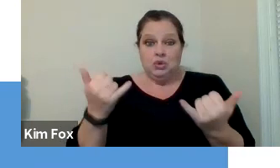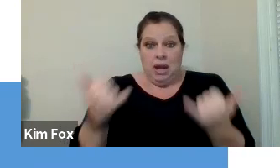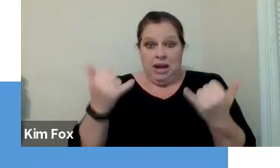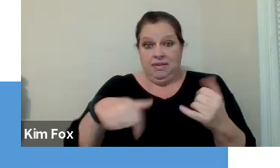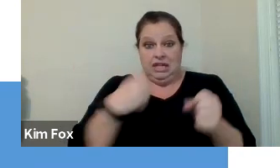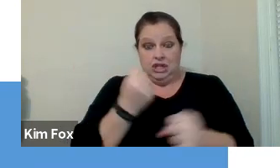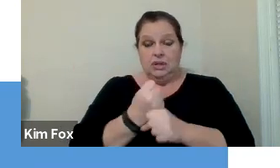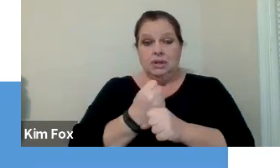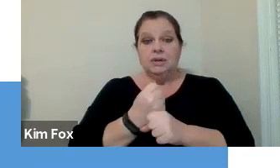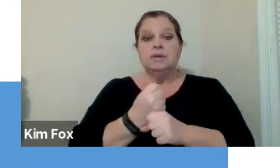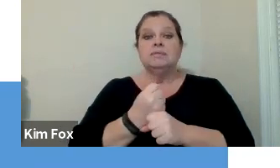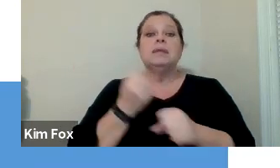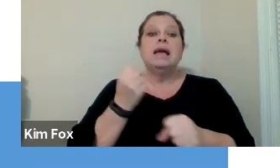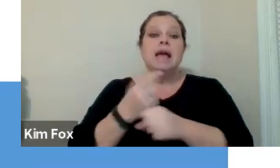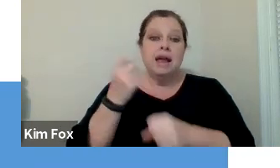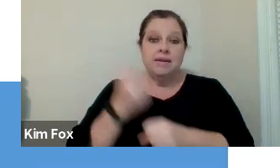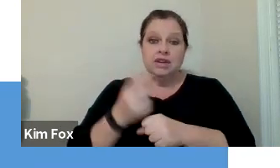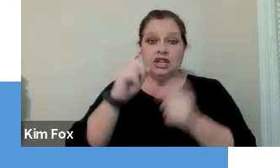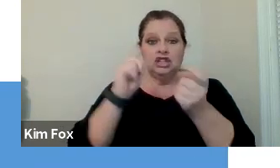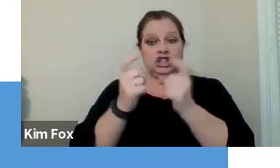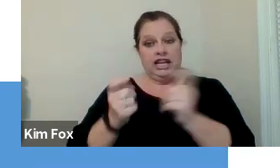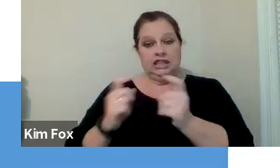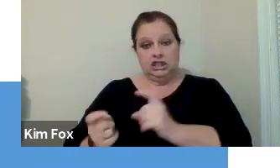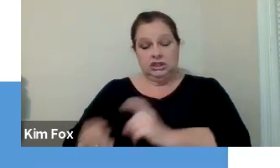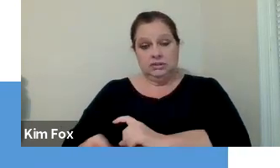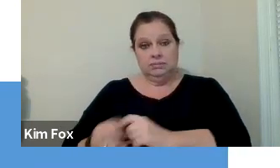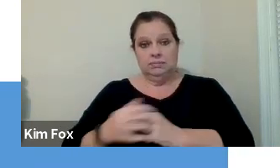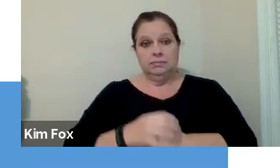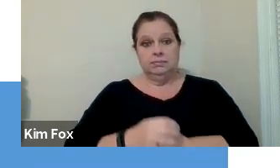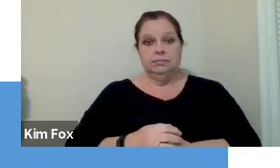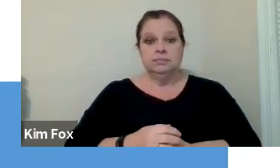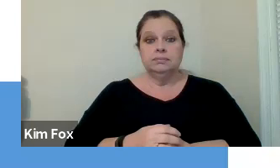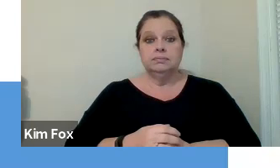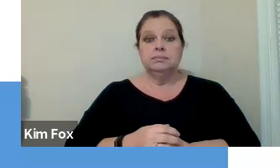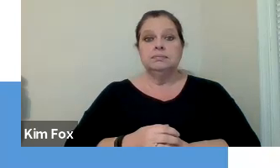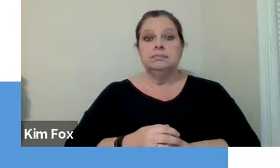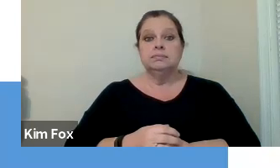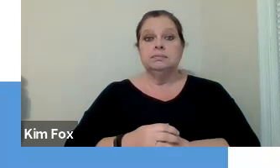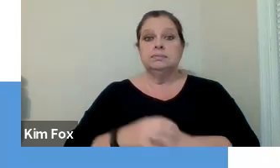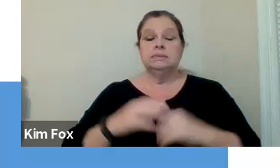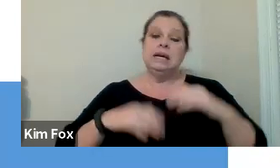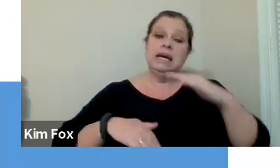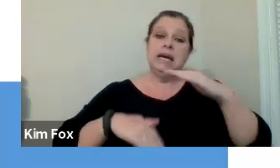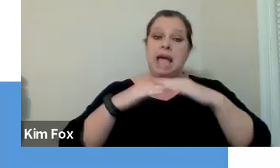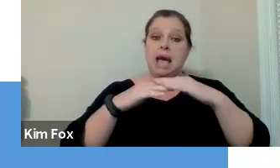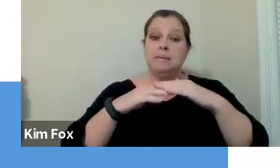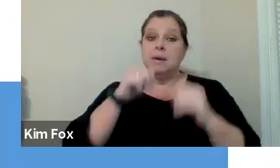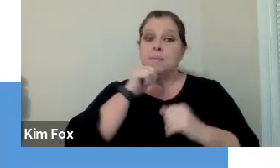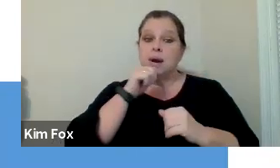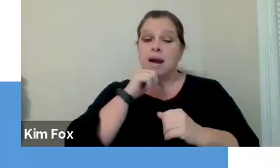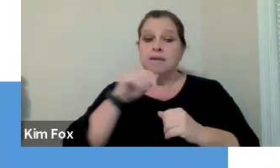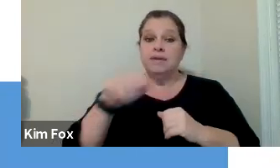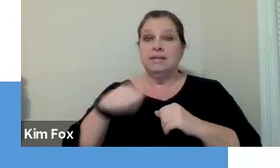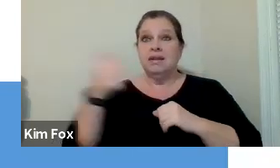year. Each year, it does change. The VA caps the rates for private and foreign